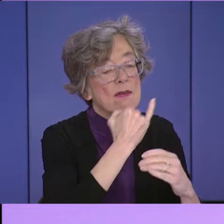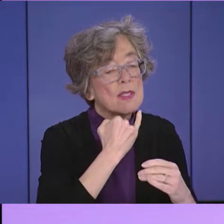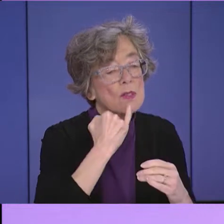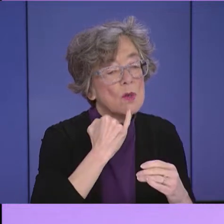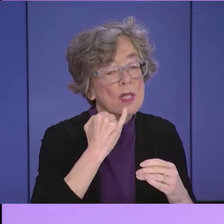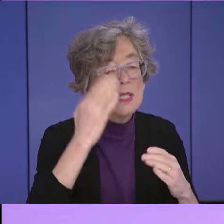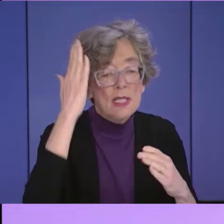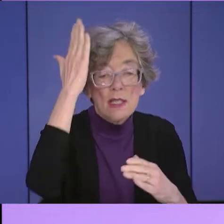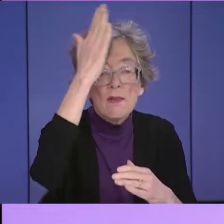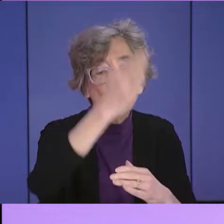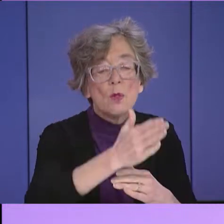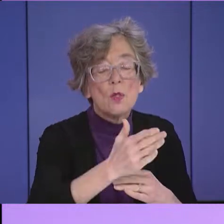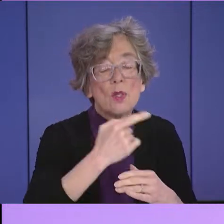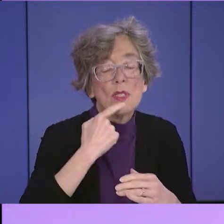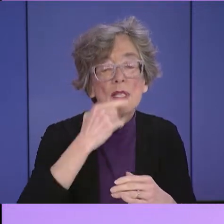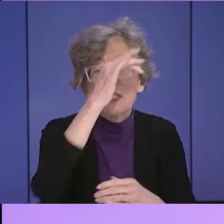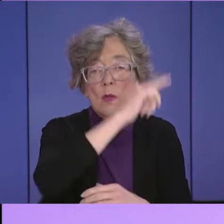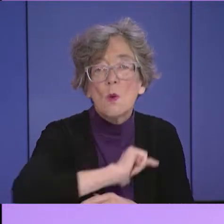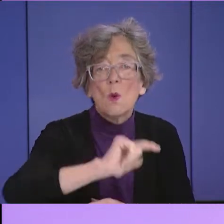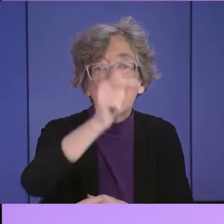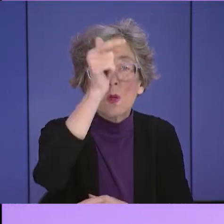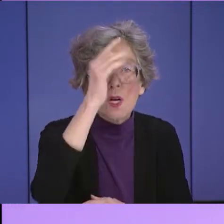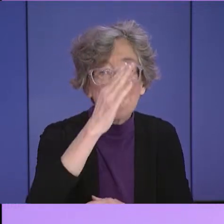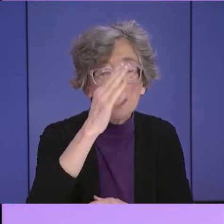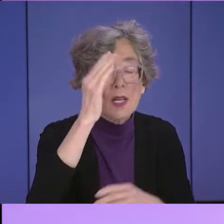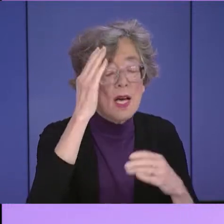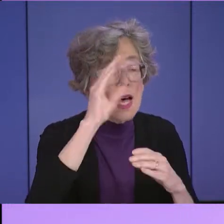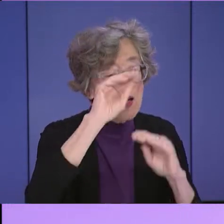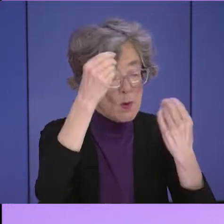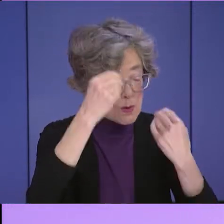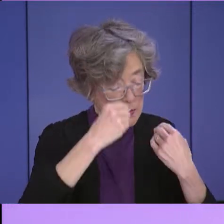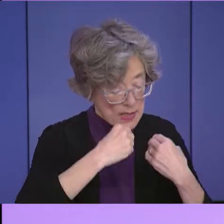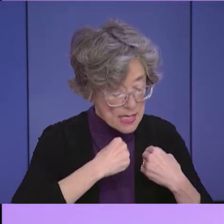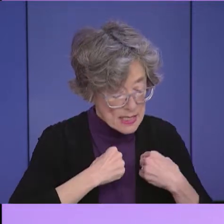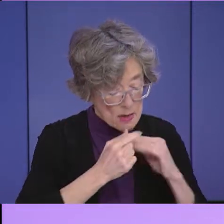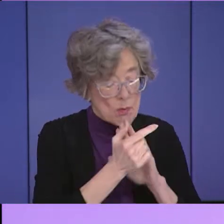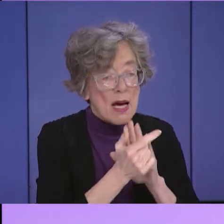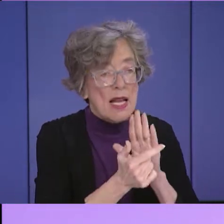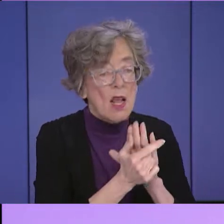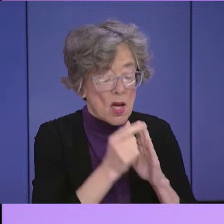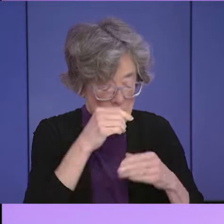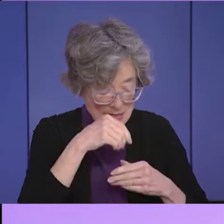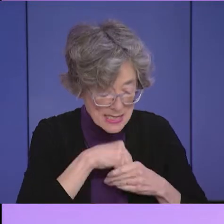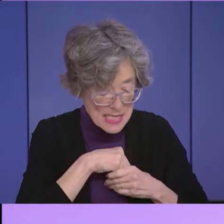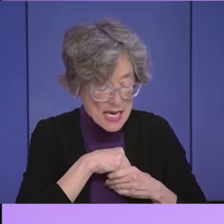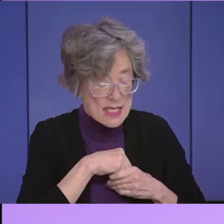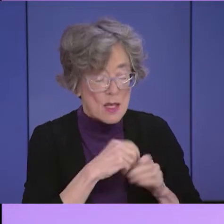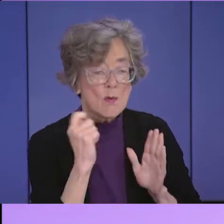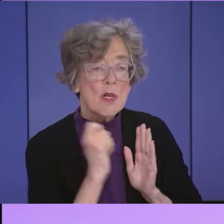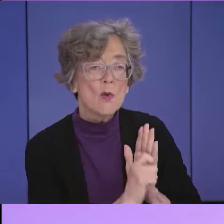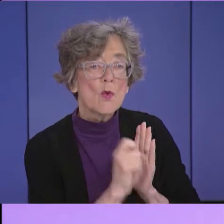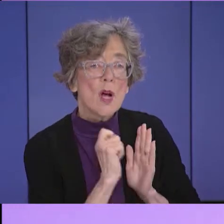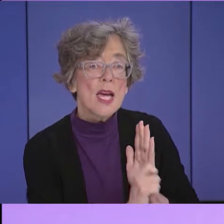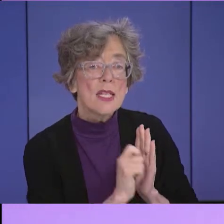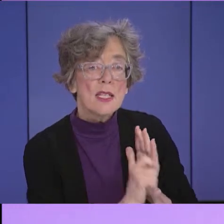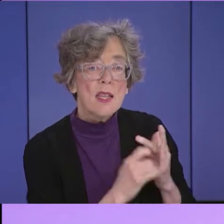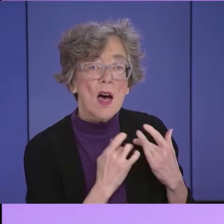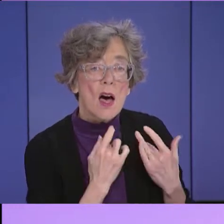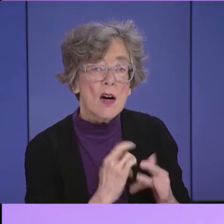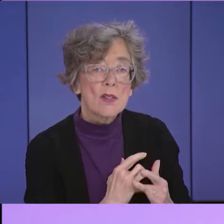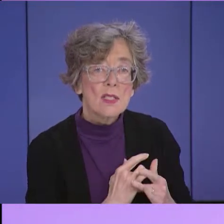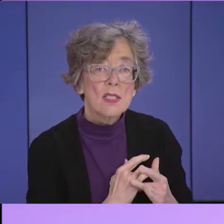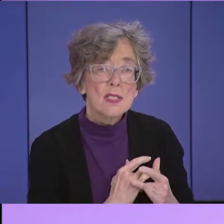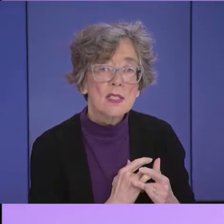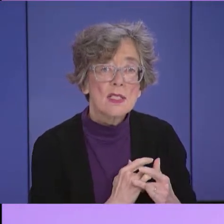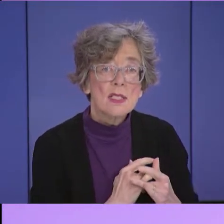days, says the Lord. I will place my law within them and write it upon their